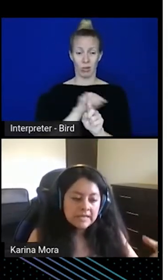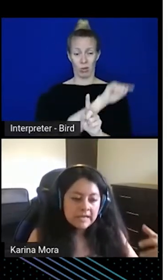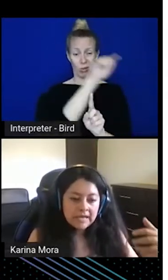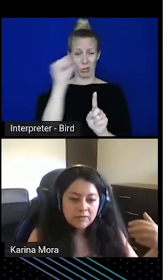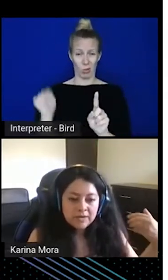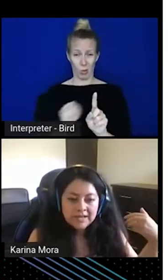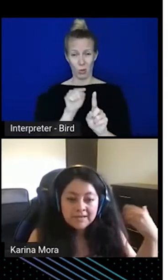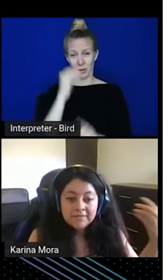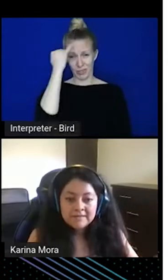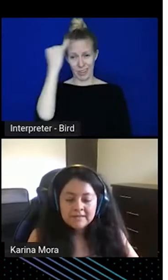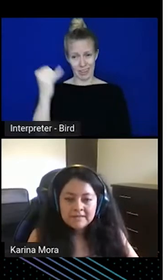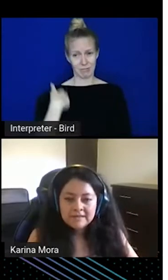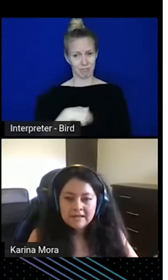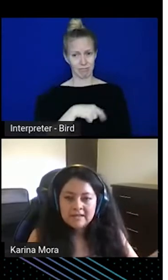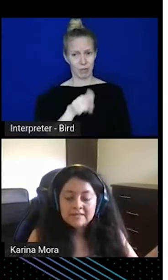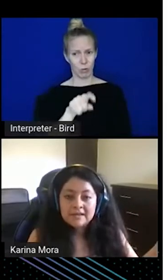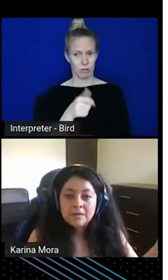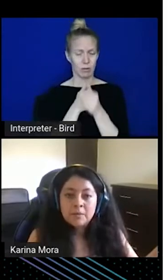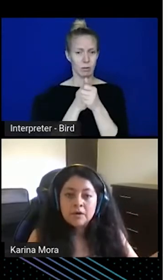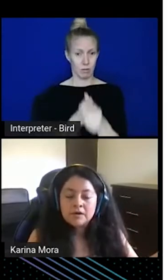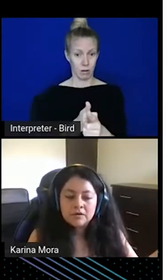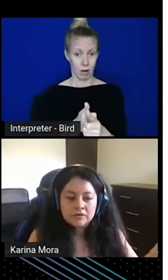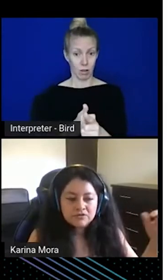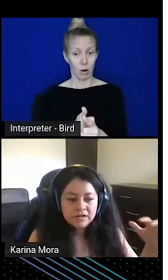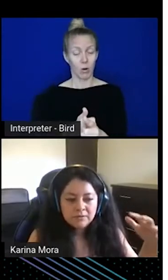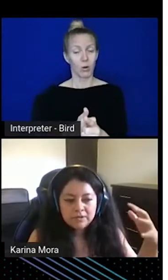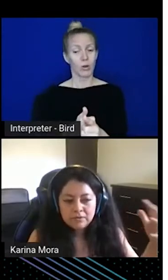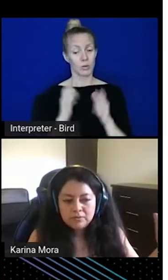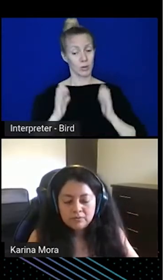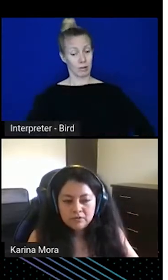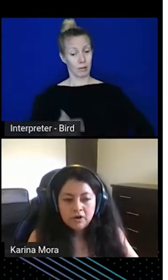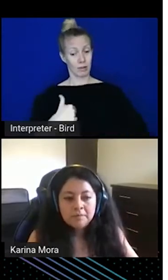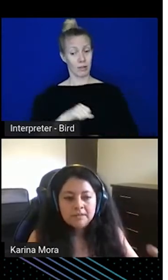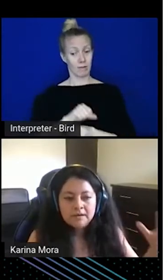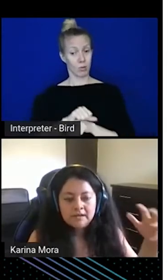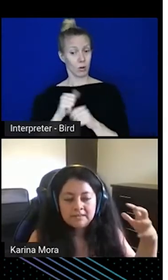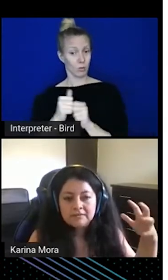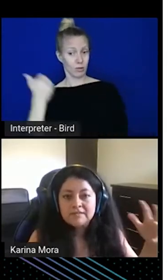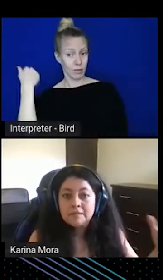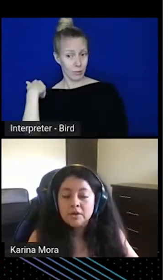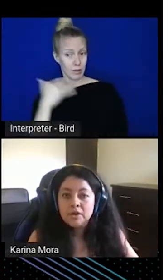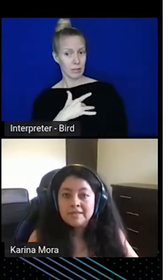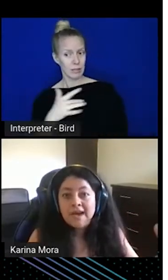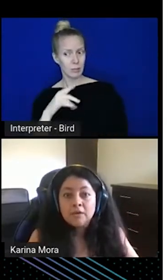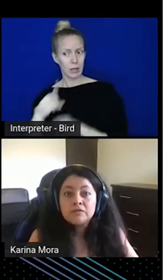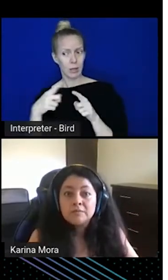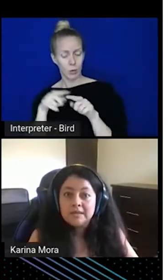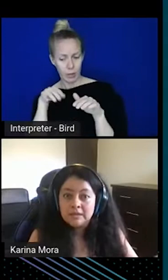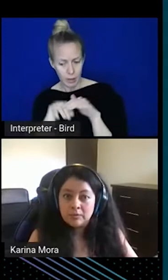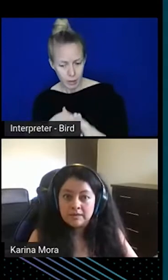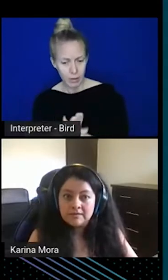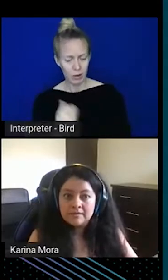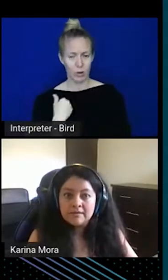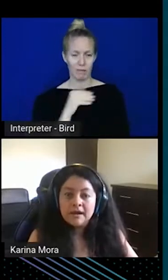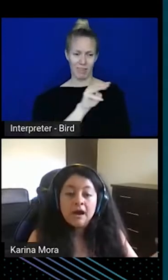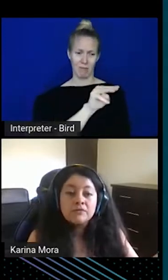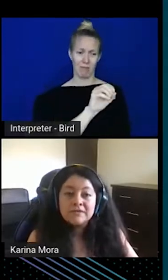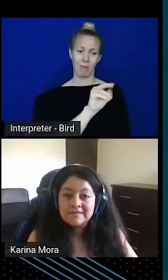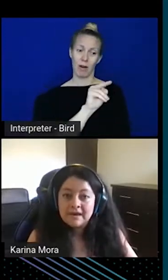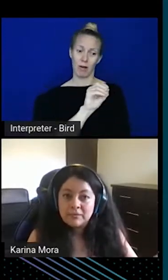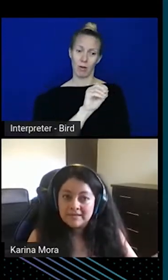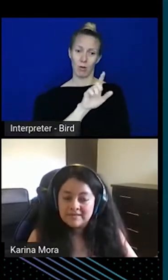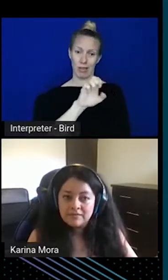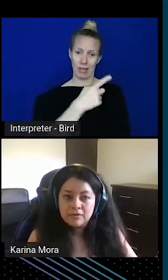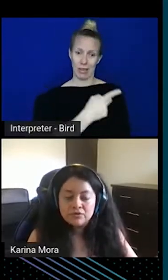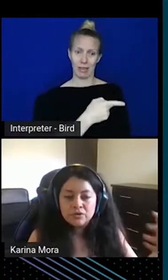follow. And what I have seen in the clients I have worked on, usually when you come there and there is a monolith, how to begin with, how